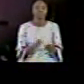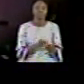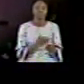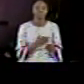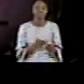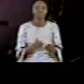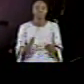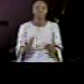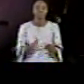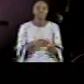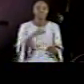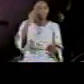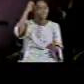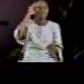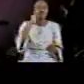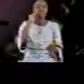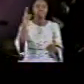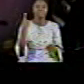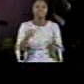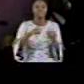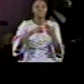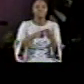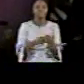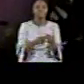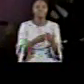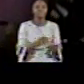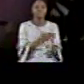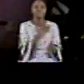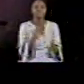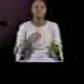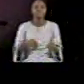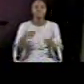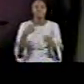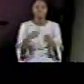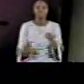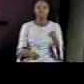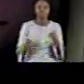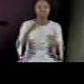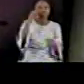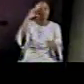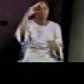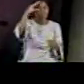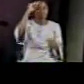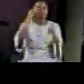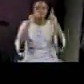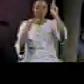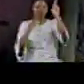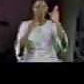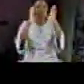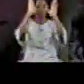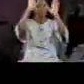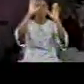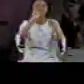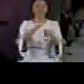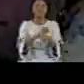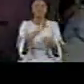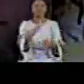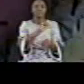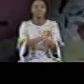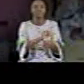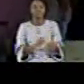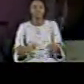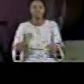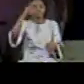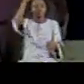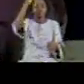bring them out bring them out you can't see open your eyes and receive your signs